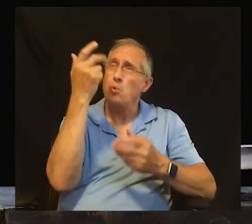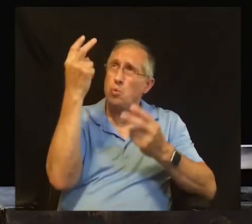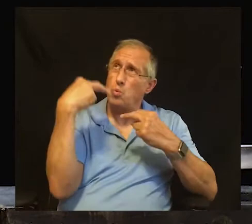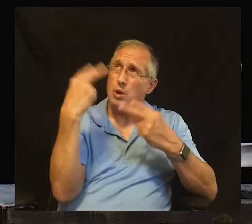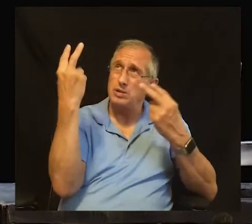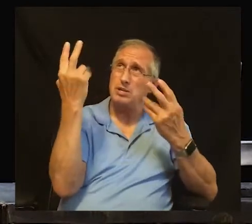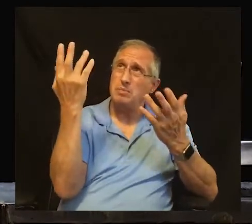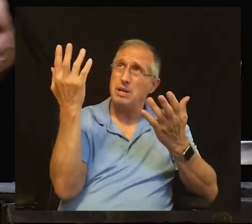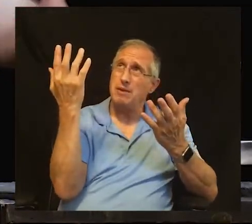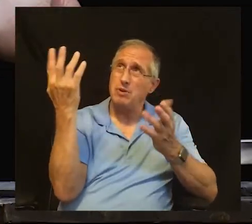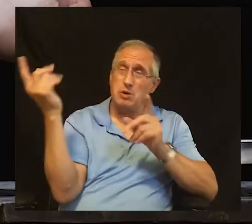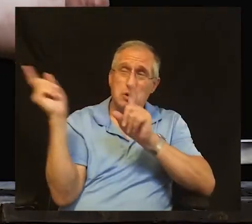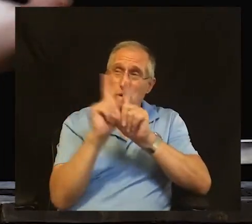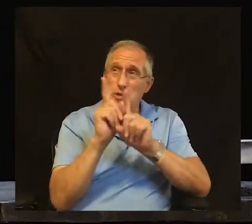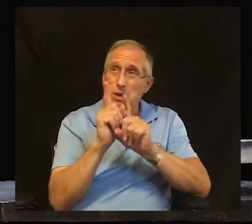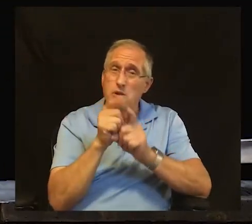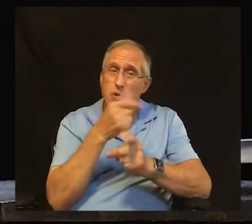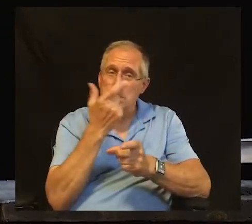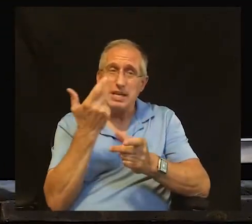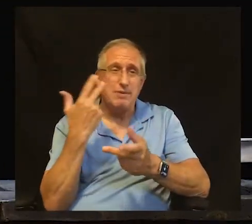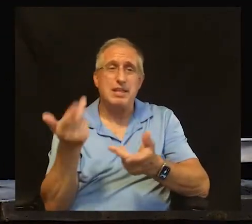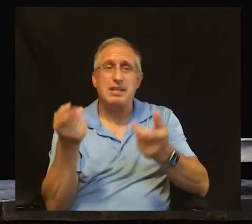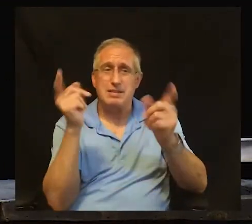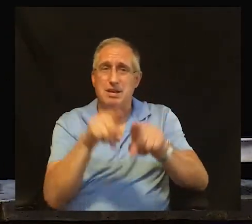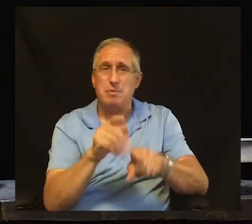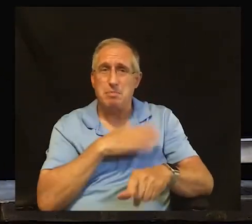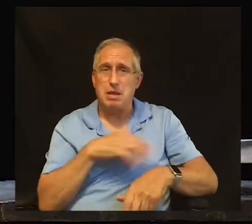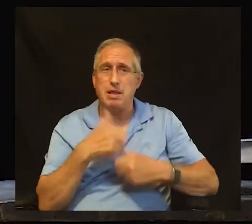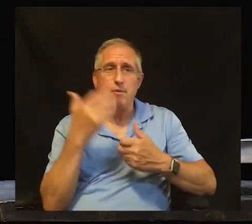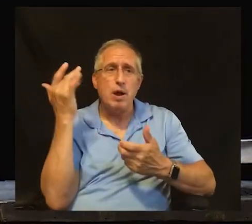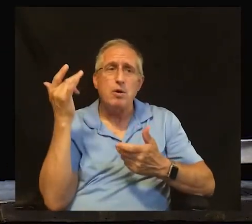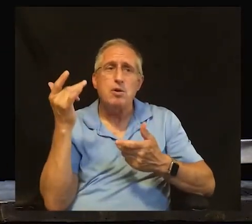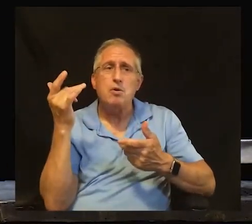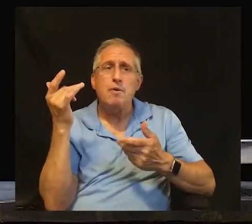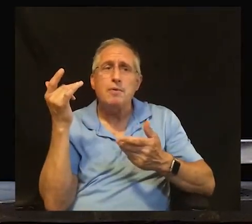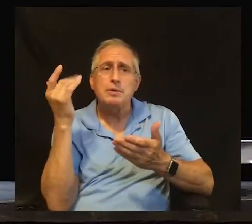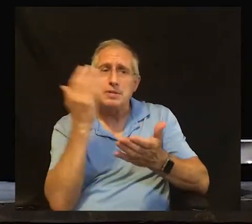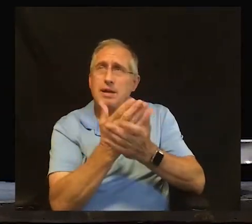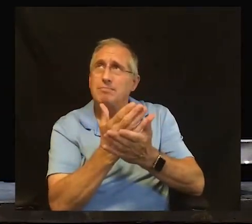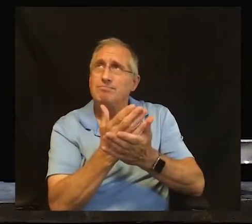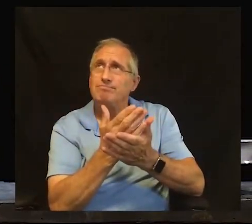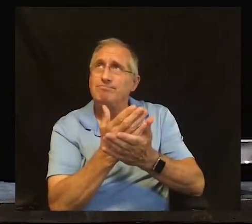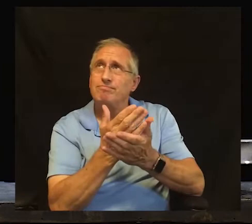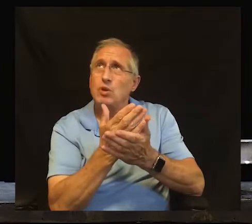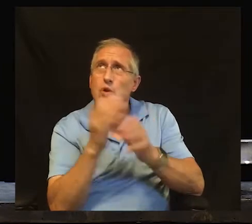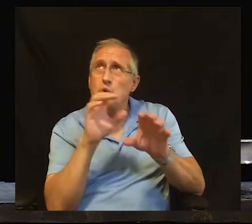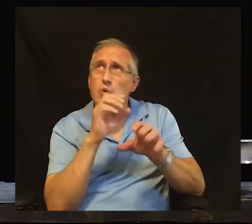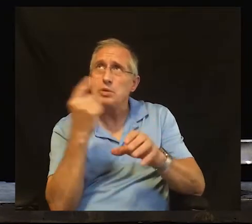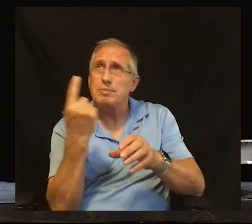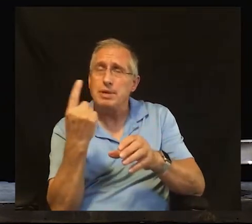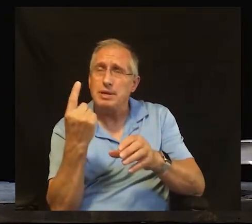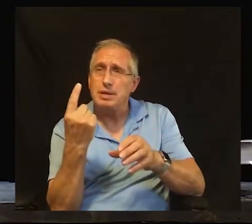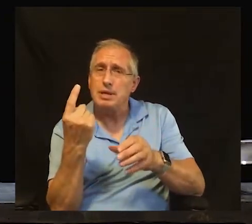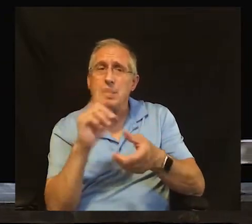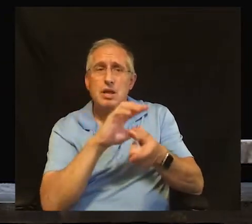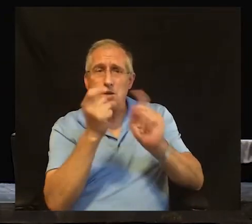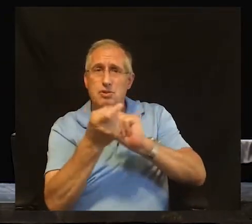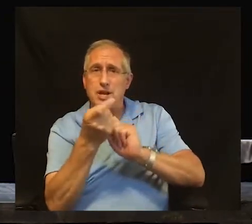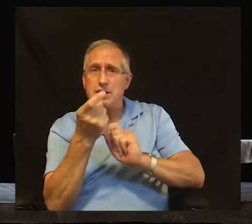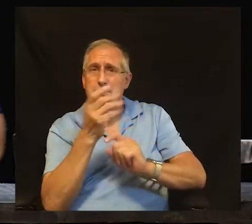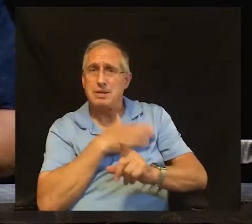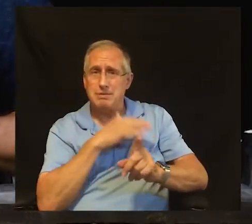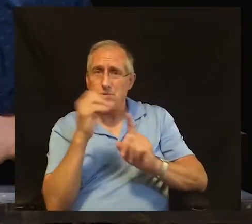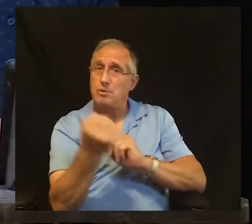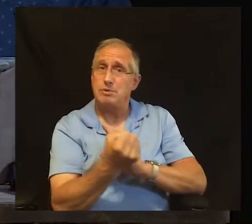if you're watching, if you're standing near me and you're watching all this stuff go down, why don't you do something? Why don't